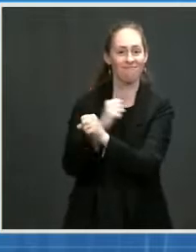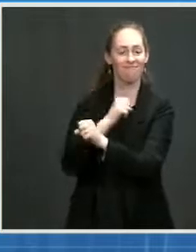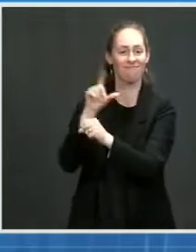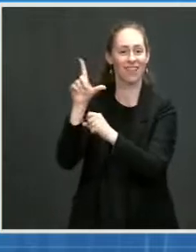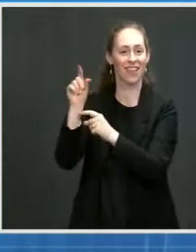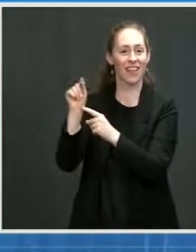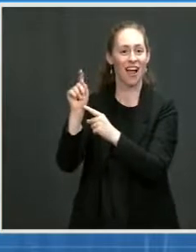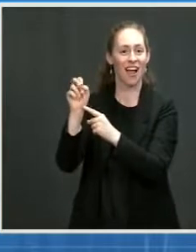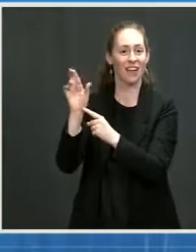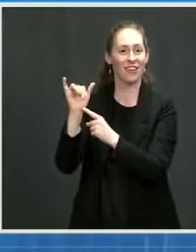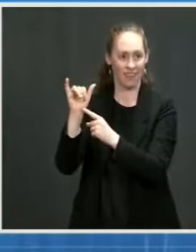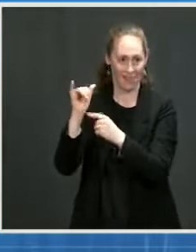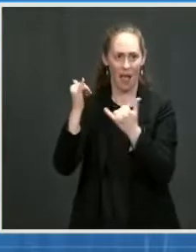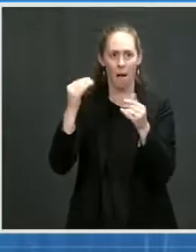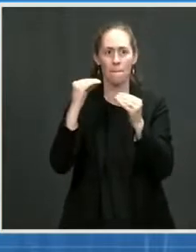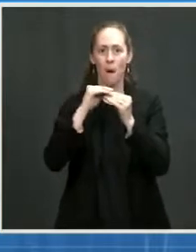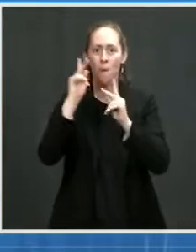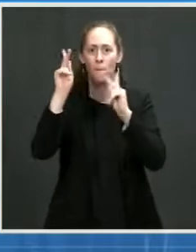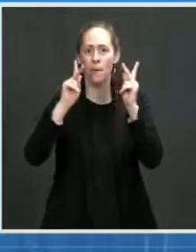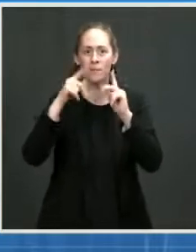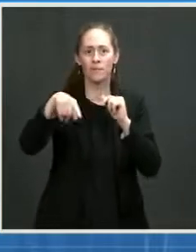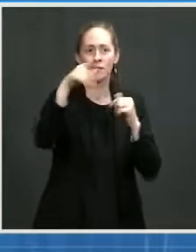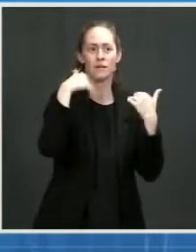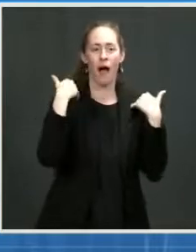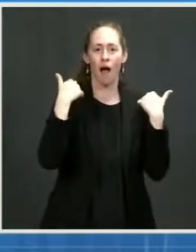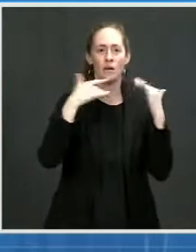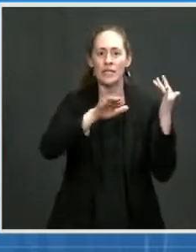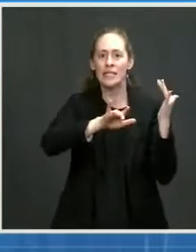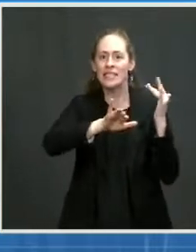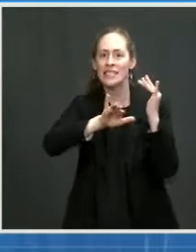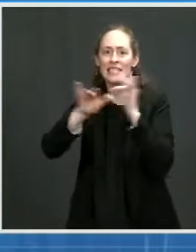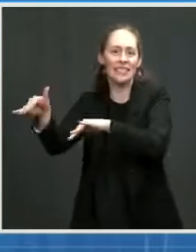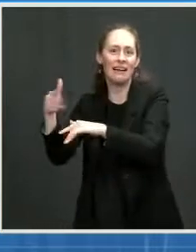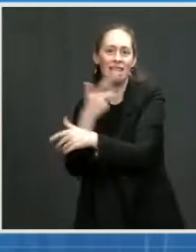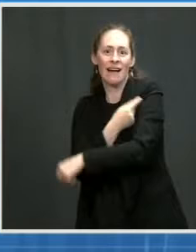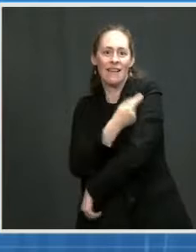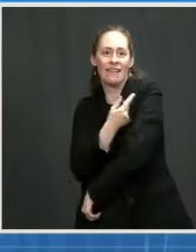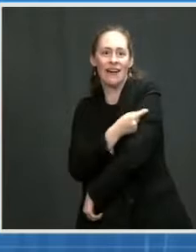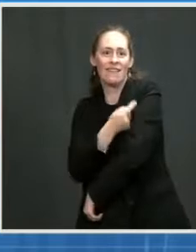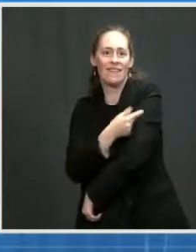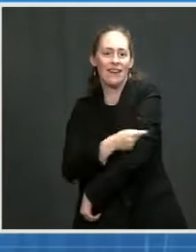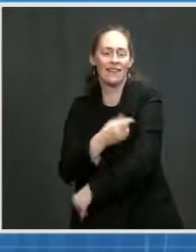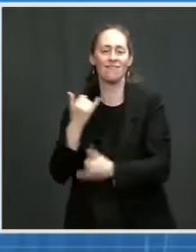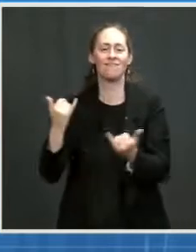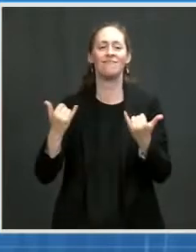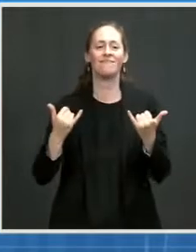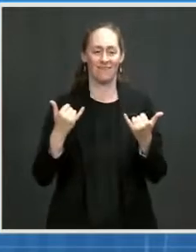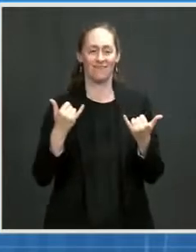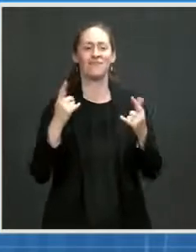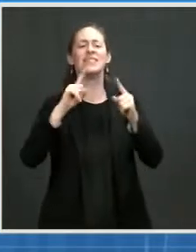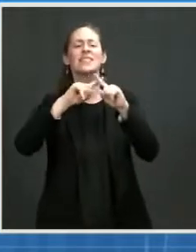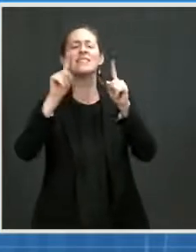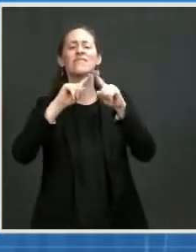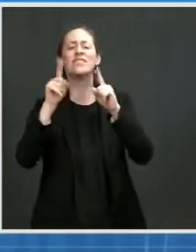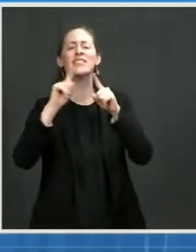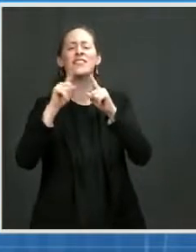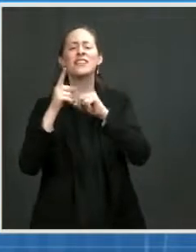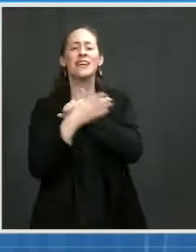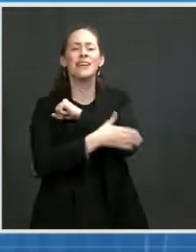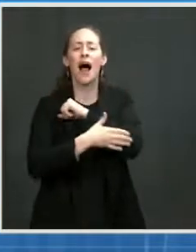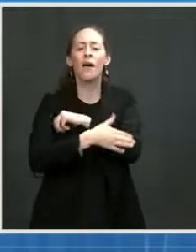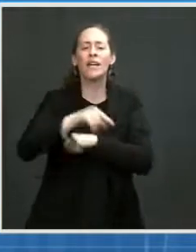to 49 years of age. In several counties, the rate of vaccination doubled compared to before the